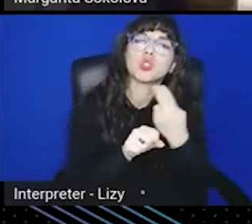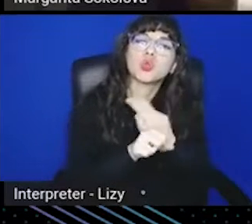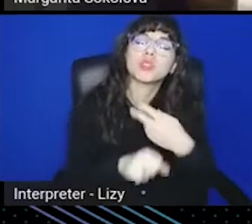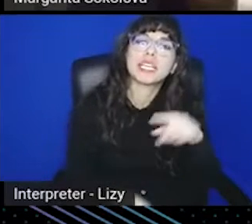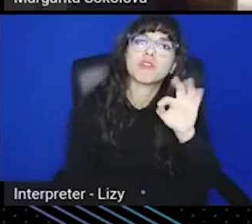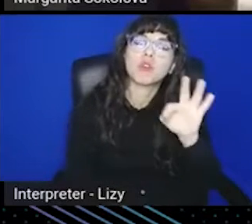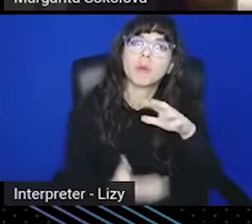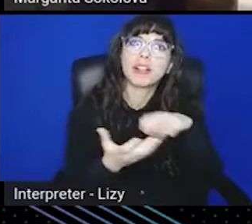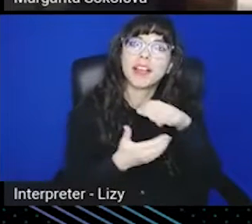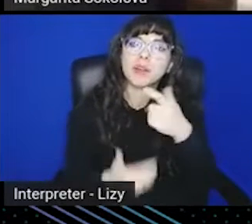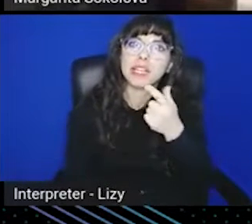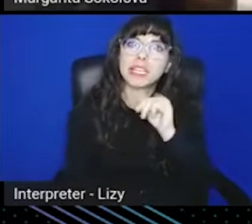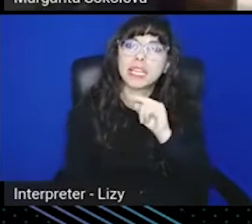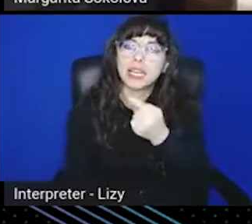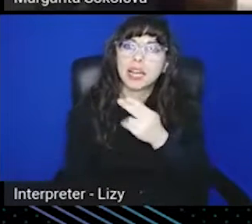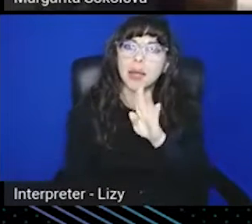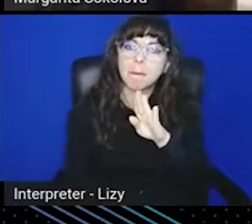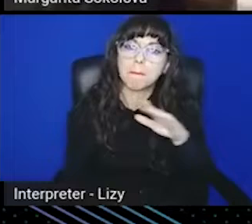Vercel.